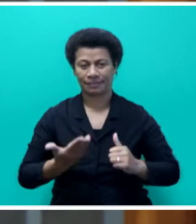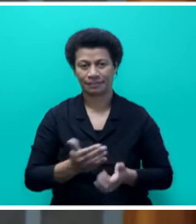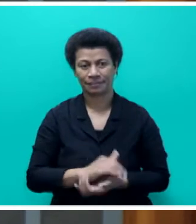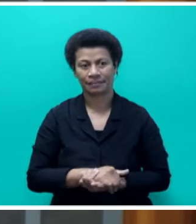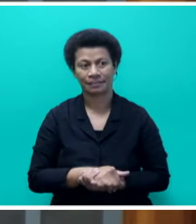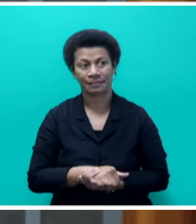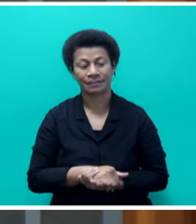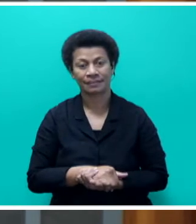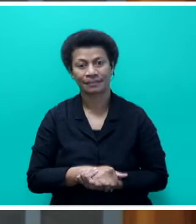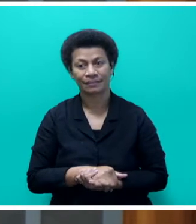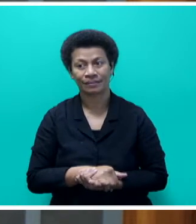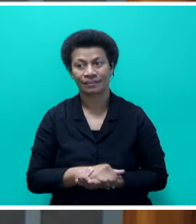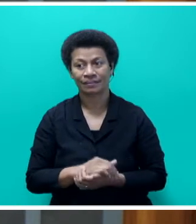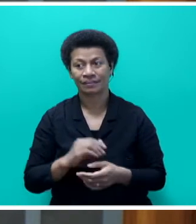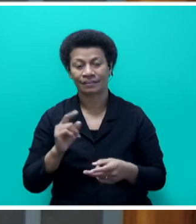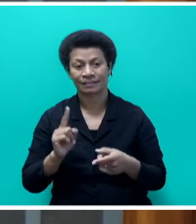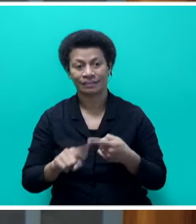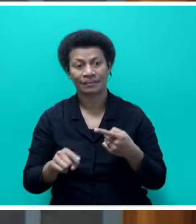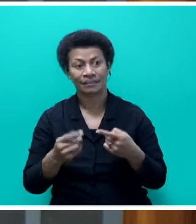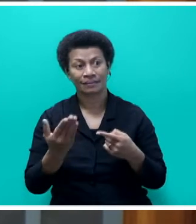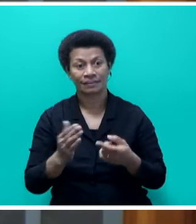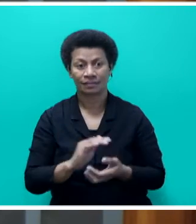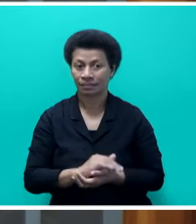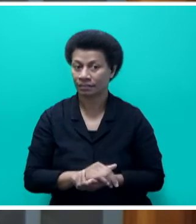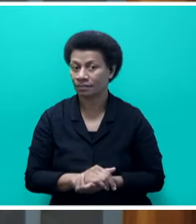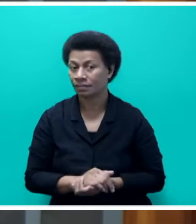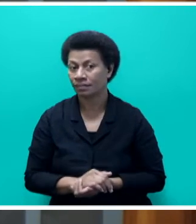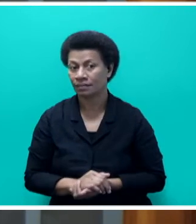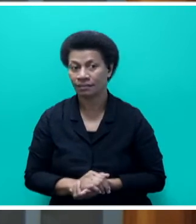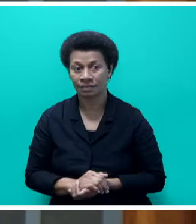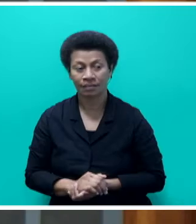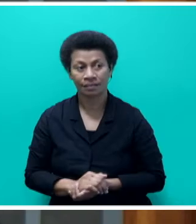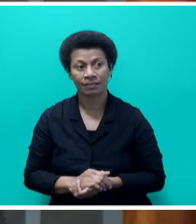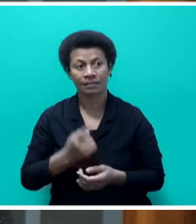He's telling you the facts. But nothing to do with man or woman.